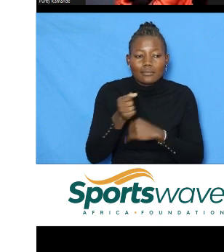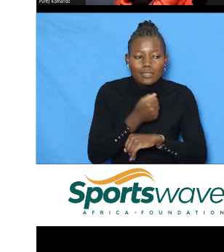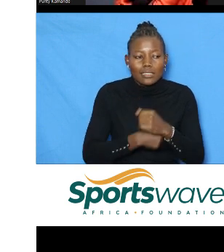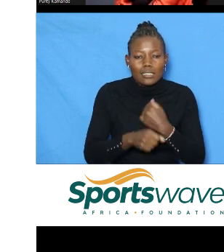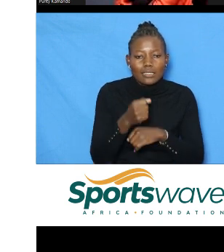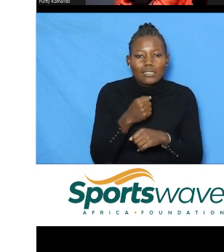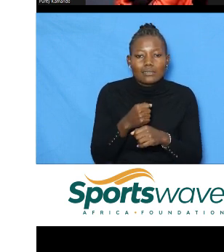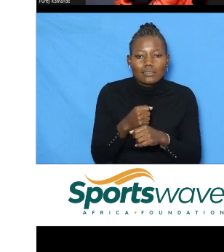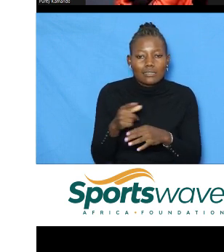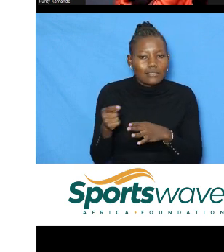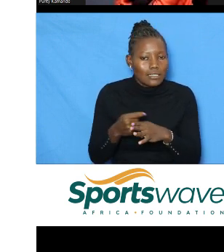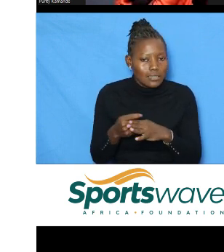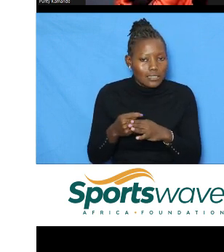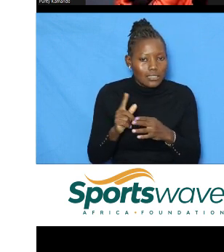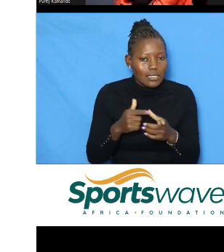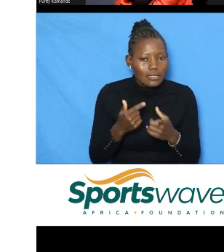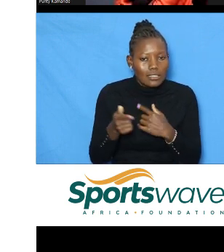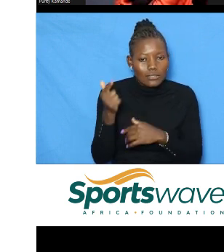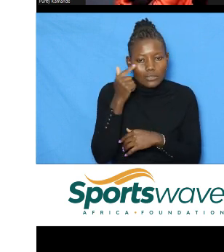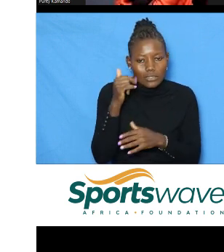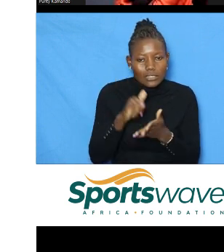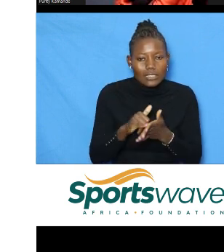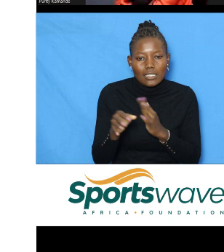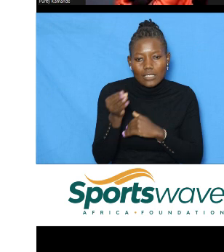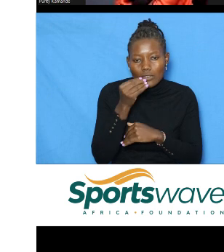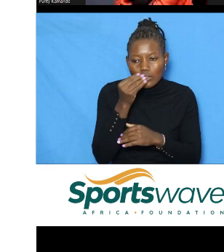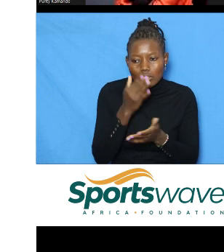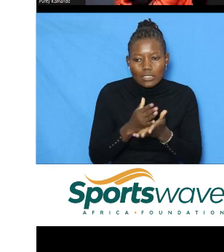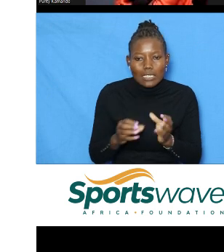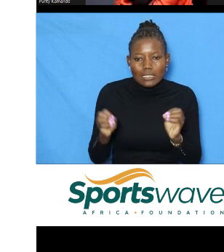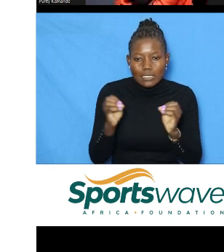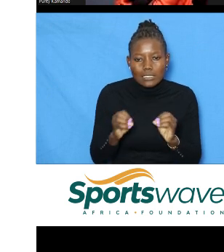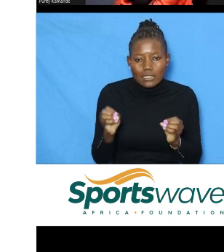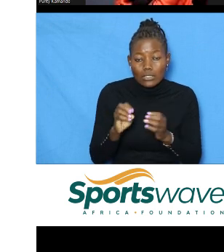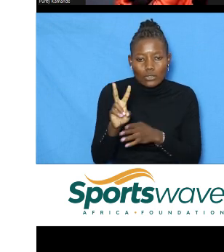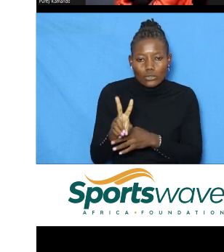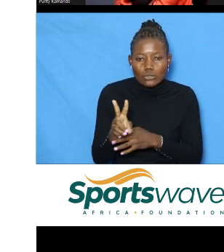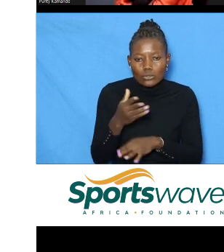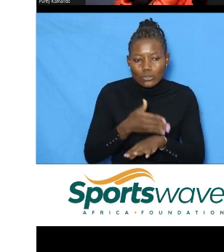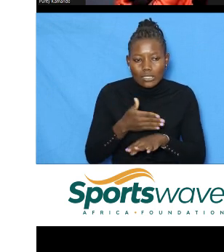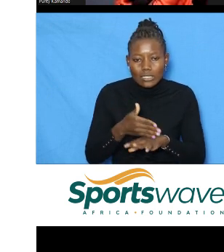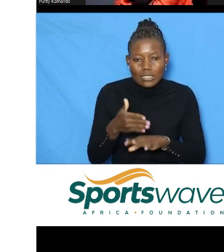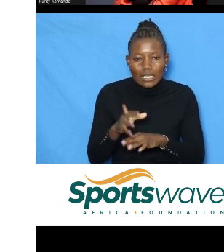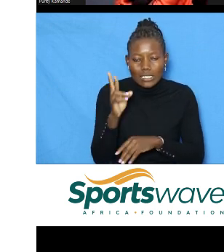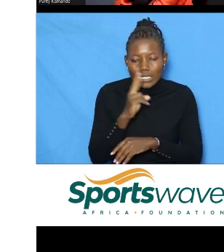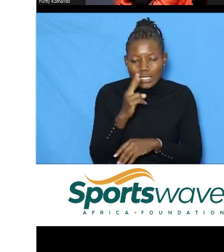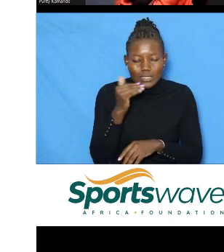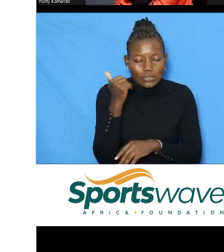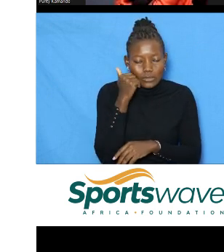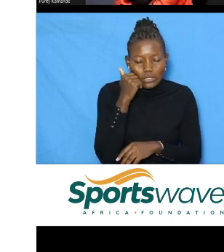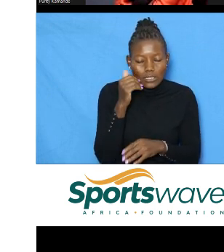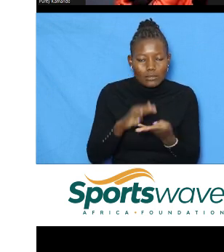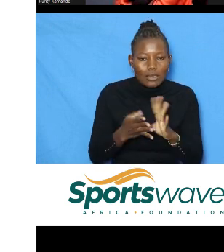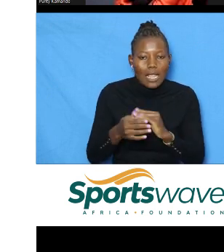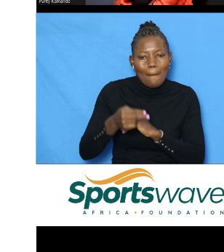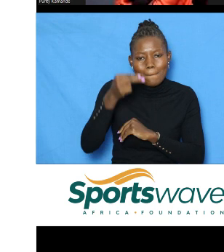the additional training, then you will find that if the nutrition is not right, then risk to injury and risk to disease goes even